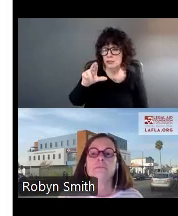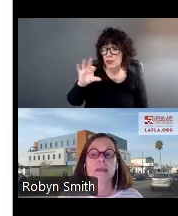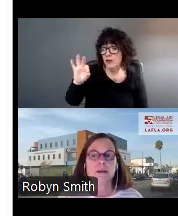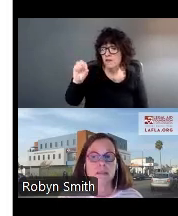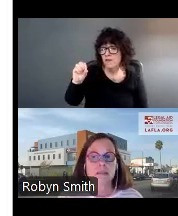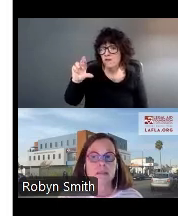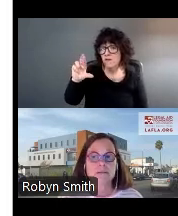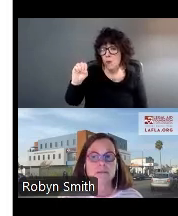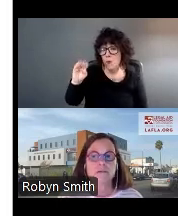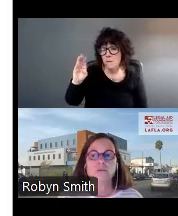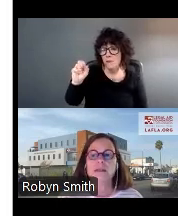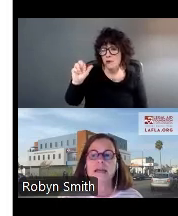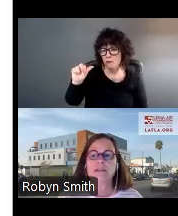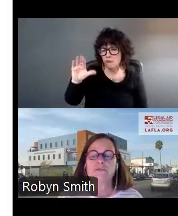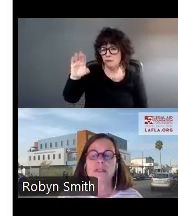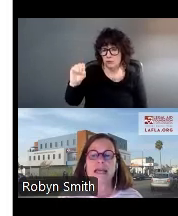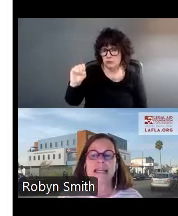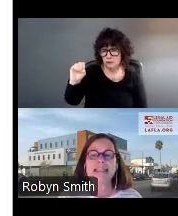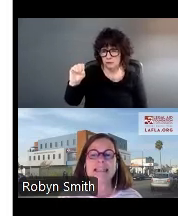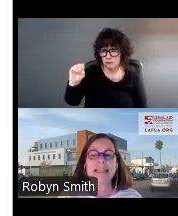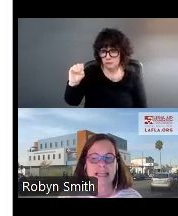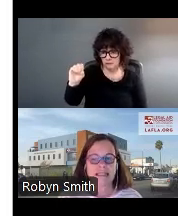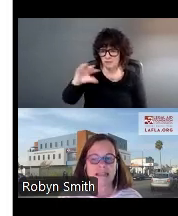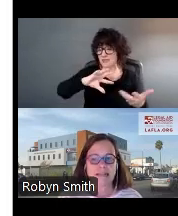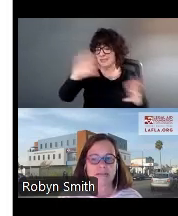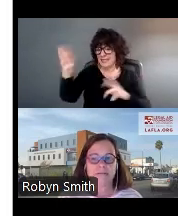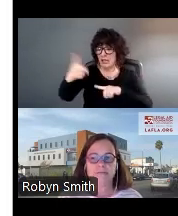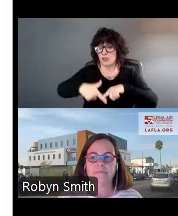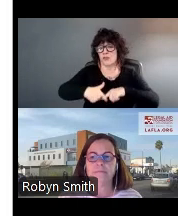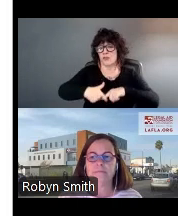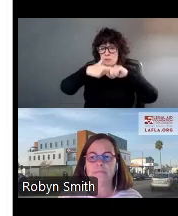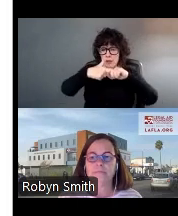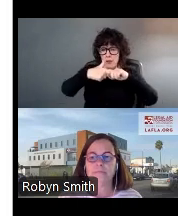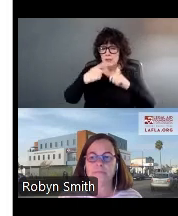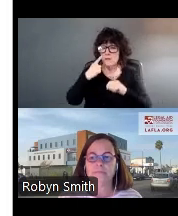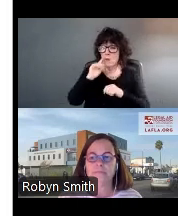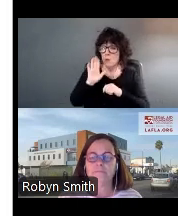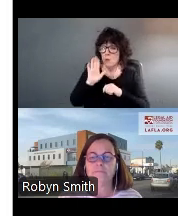The forbearance will last for 90 days.